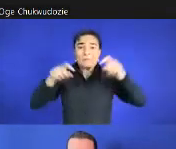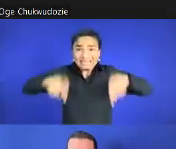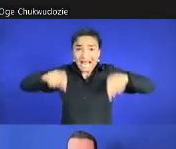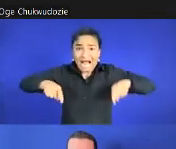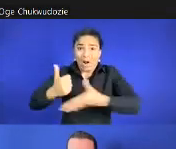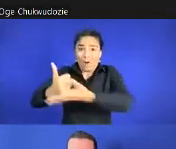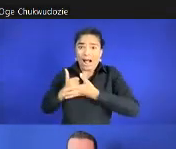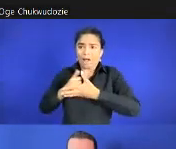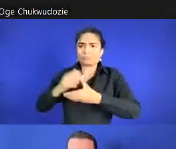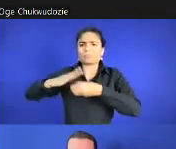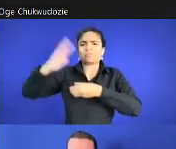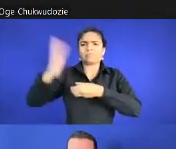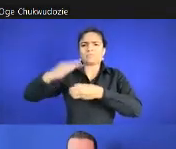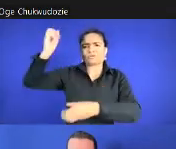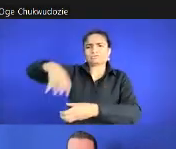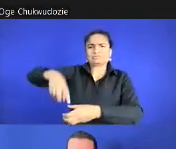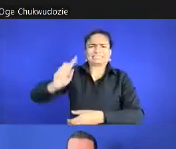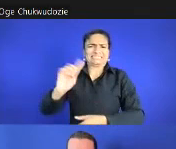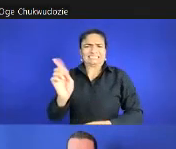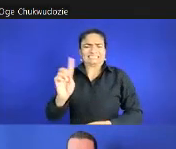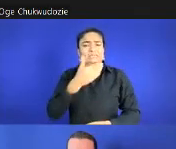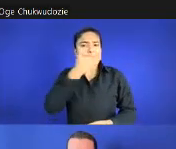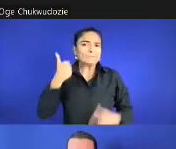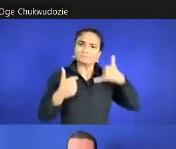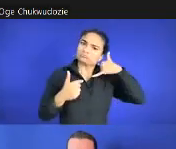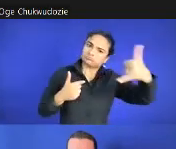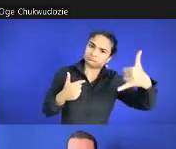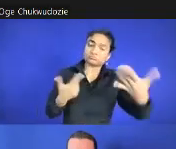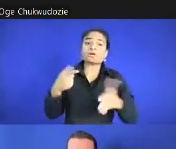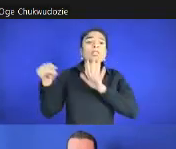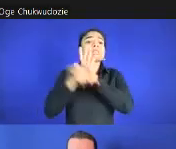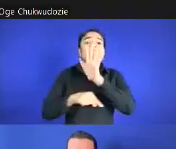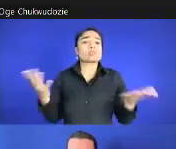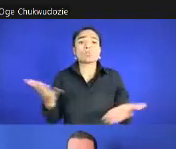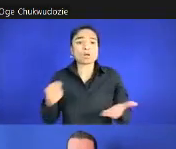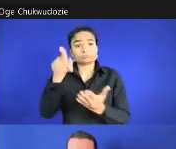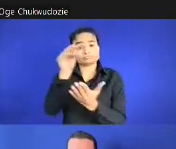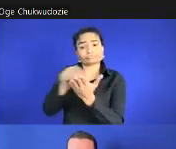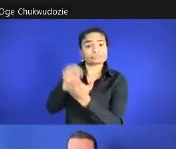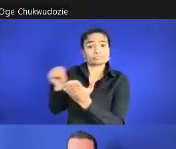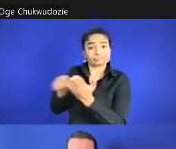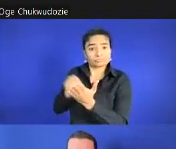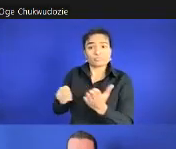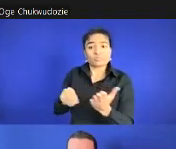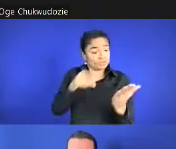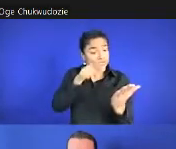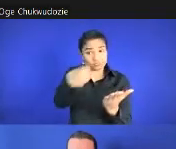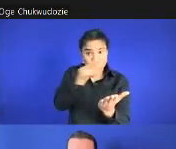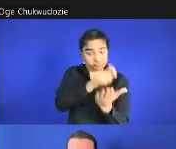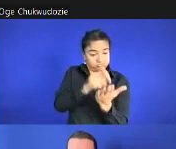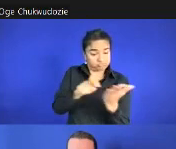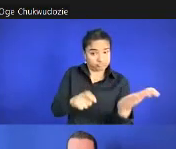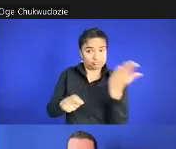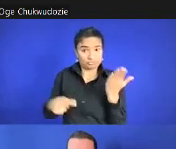clear, or if there's not someone who understands that language properly, it could be misinterpreted. And limited